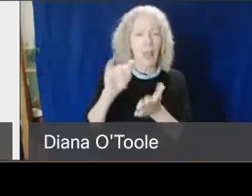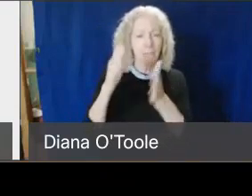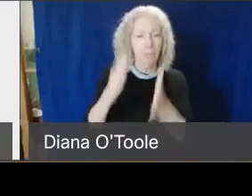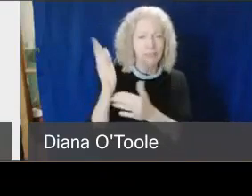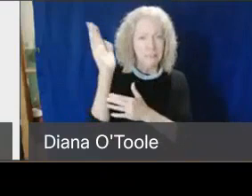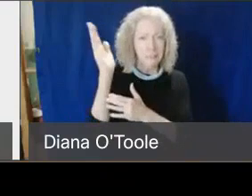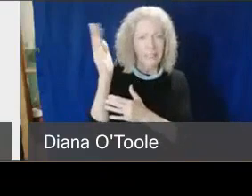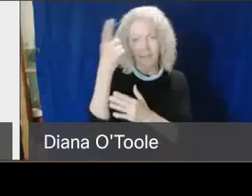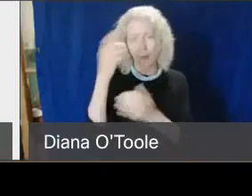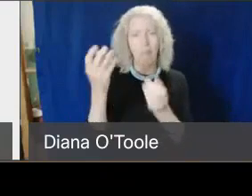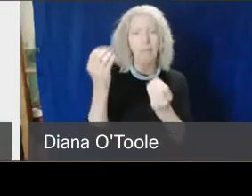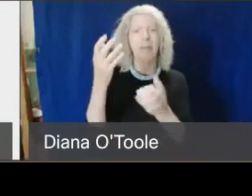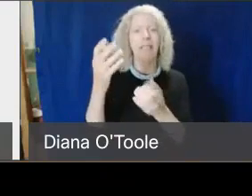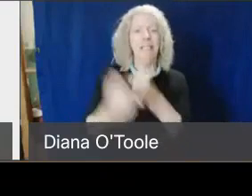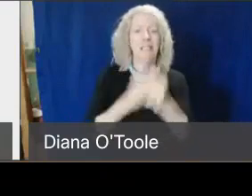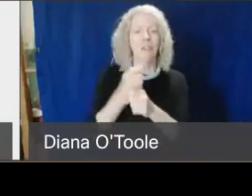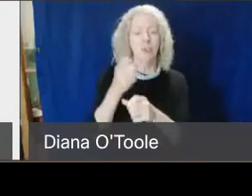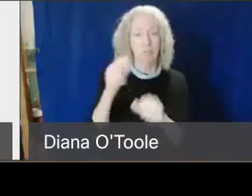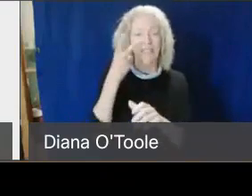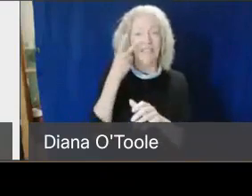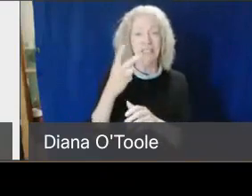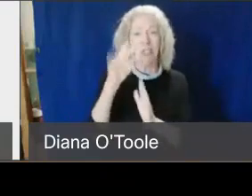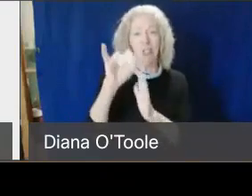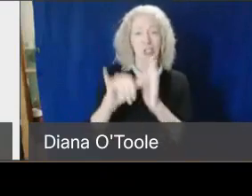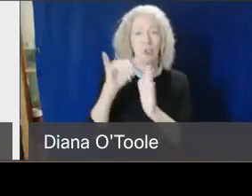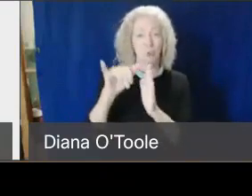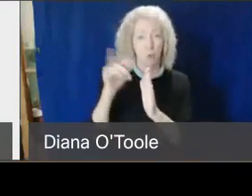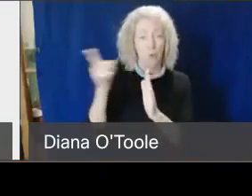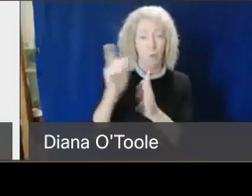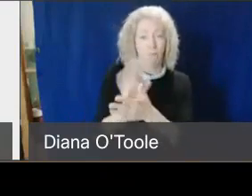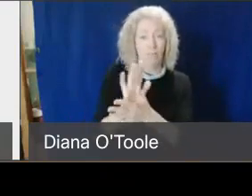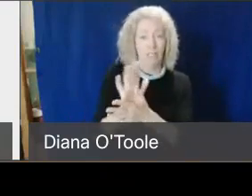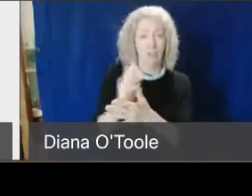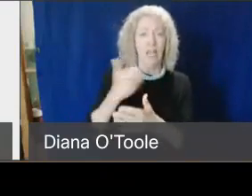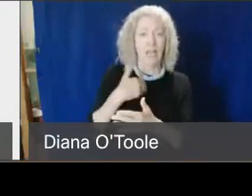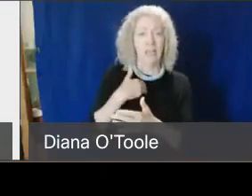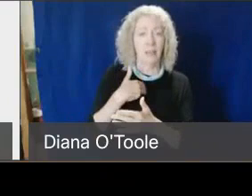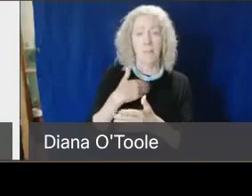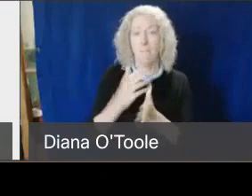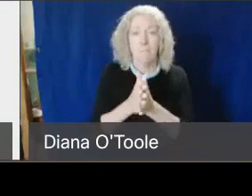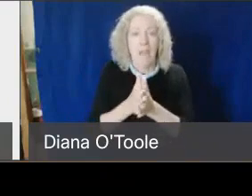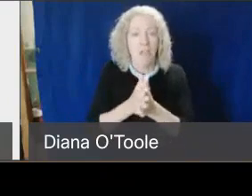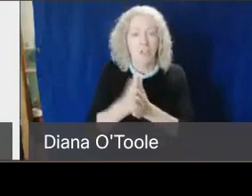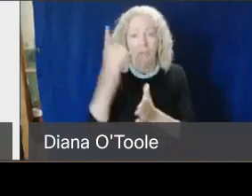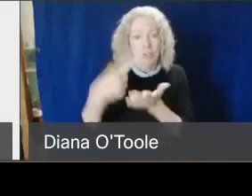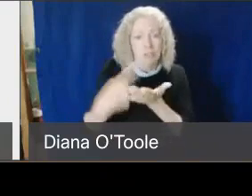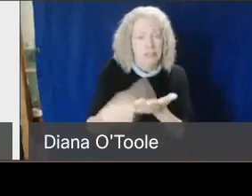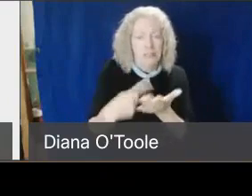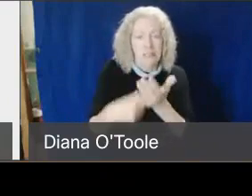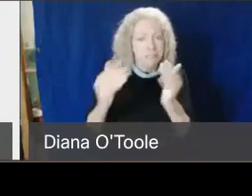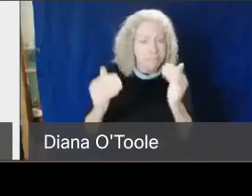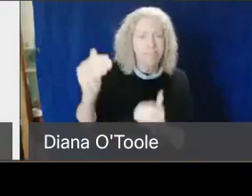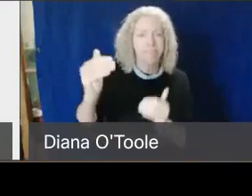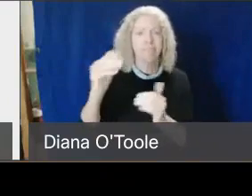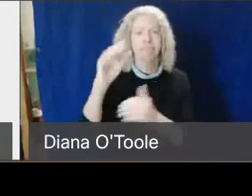videos out there on YouTube. He has been a passionate voice for equity in higher education in particular. We also have